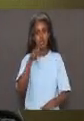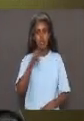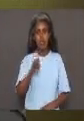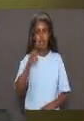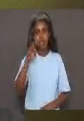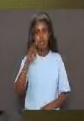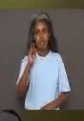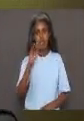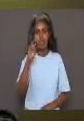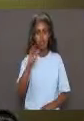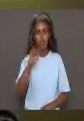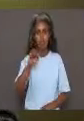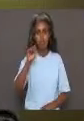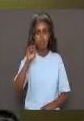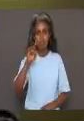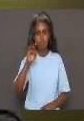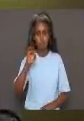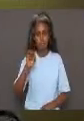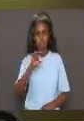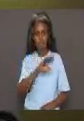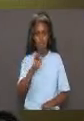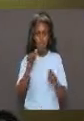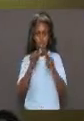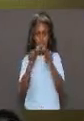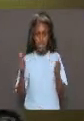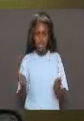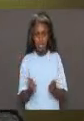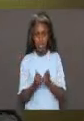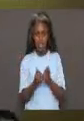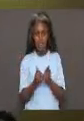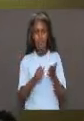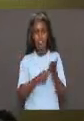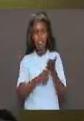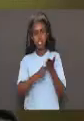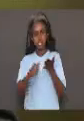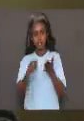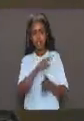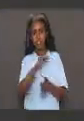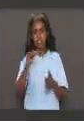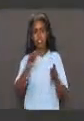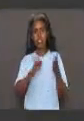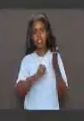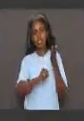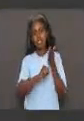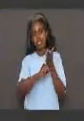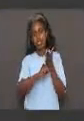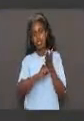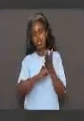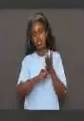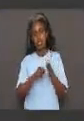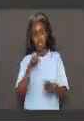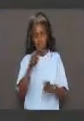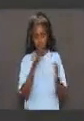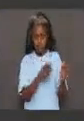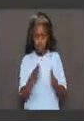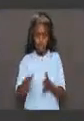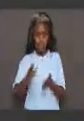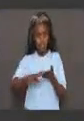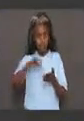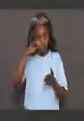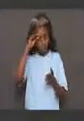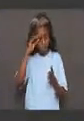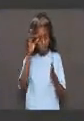perimeters, and areas of segments and sectors. Are you ready to learn